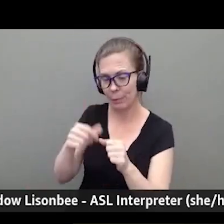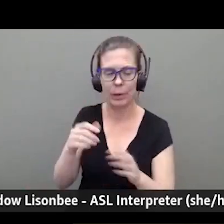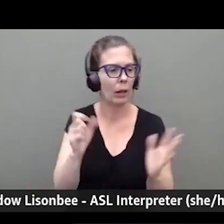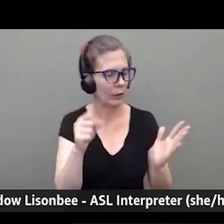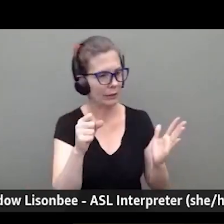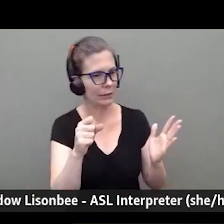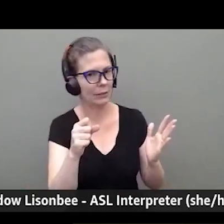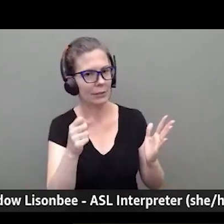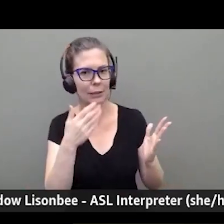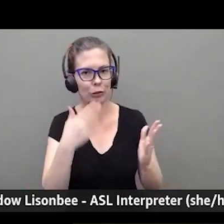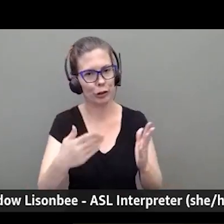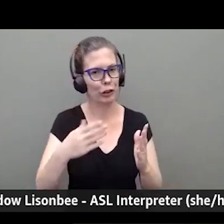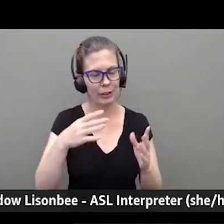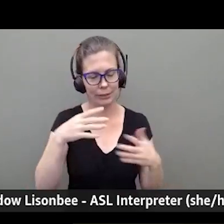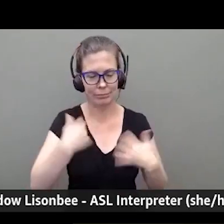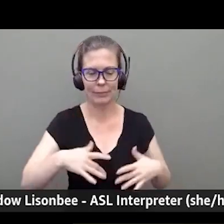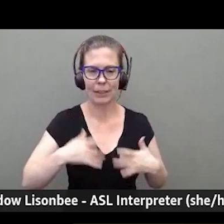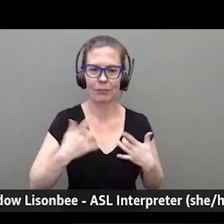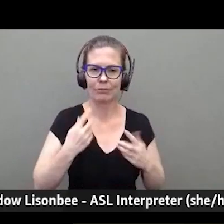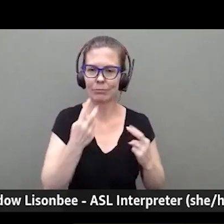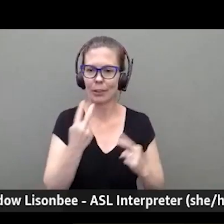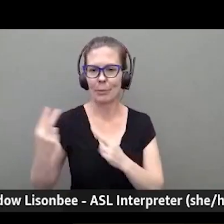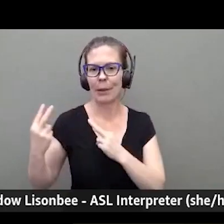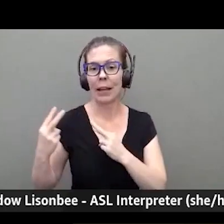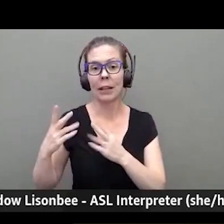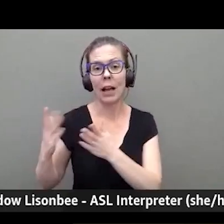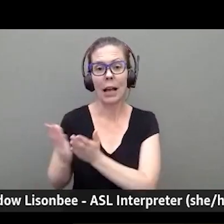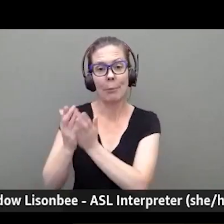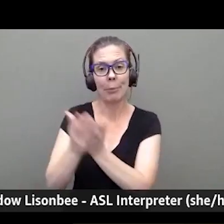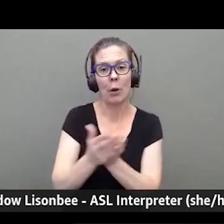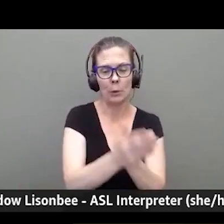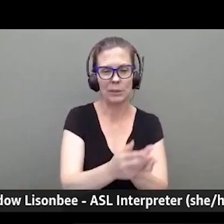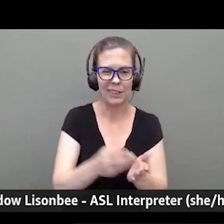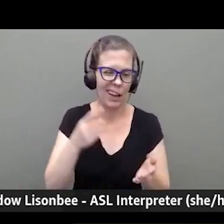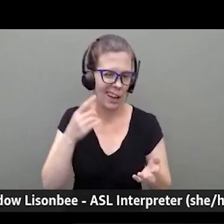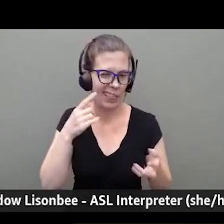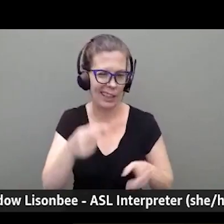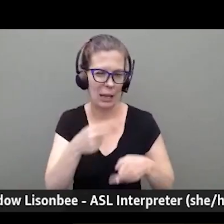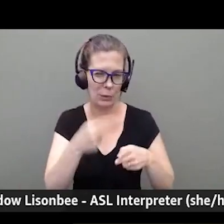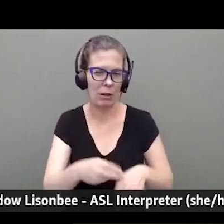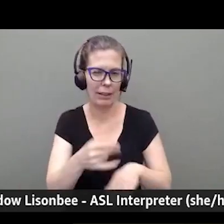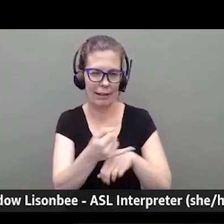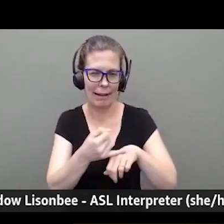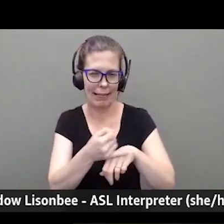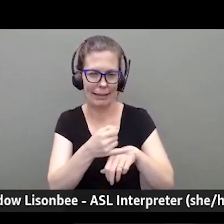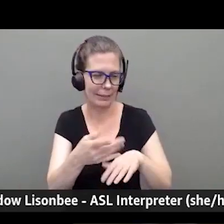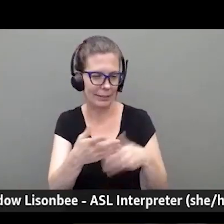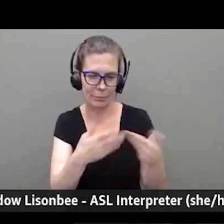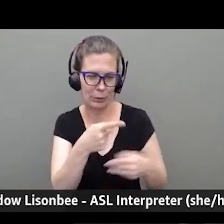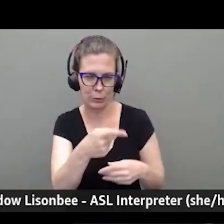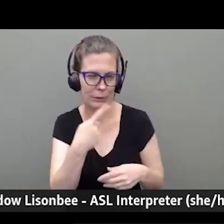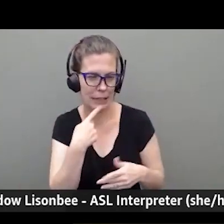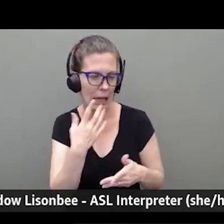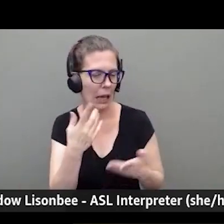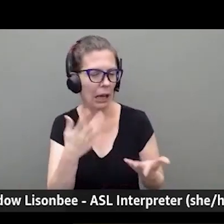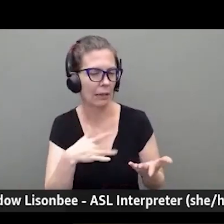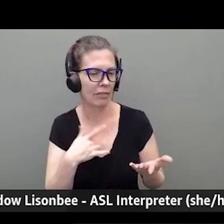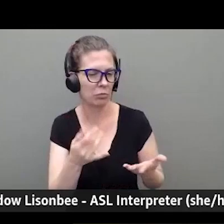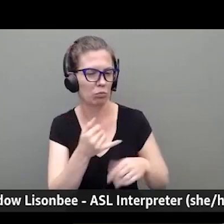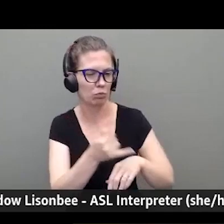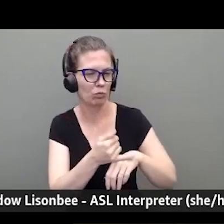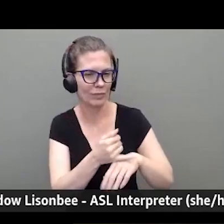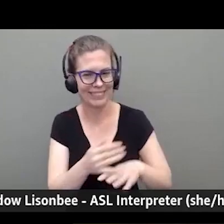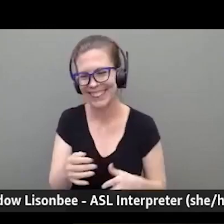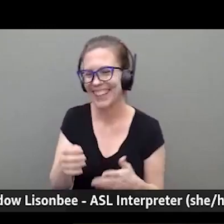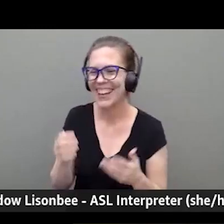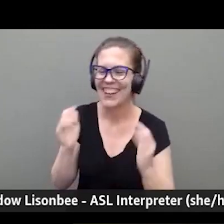an impression of a lifetime. I took a boat over there. I still think it's an island, no matter what you say. So, all right,